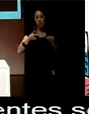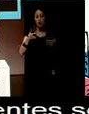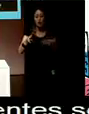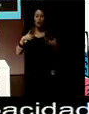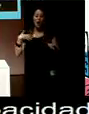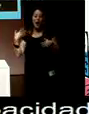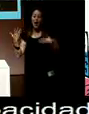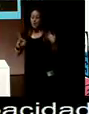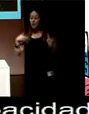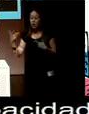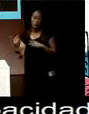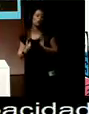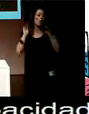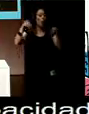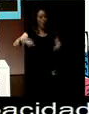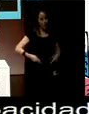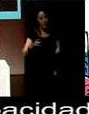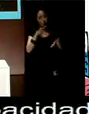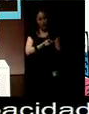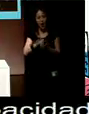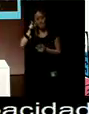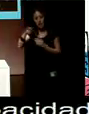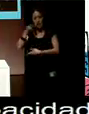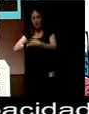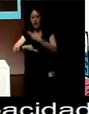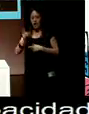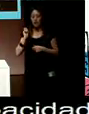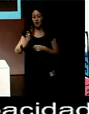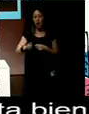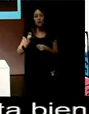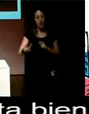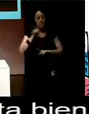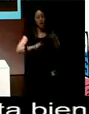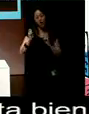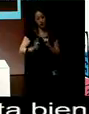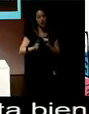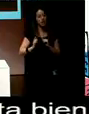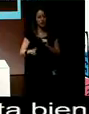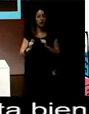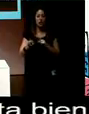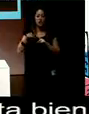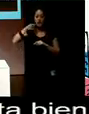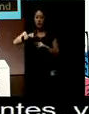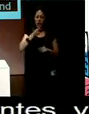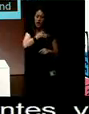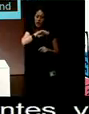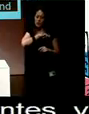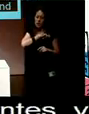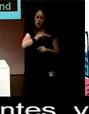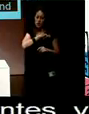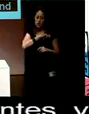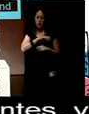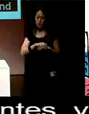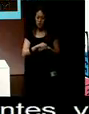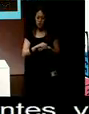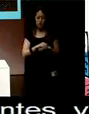They tend to travel more often. They travel off season because they're not particularly looking for the high season with